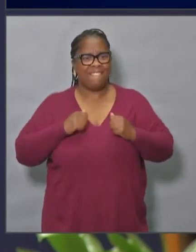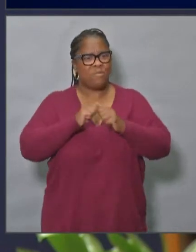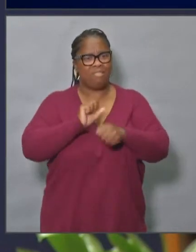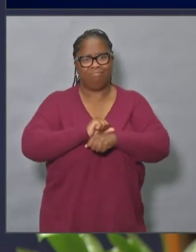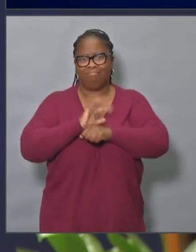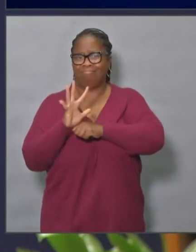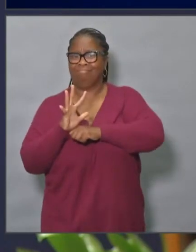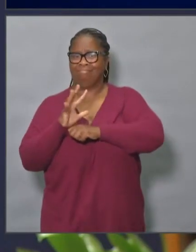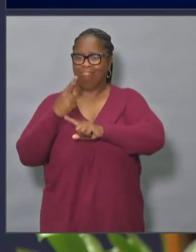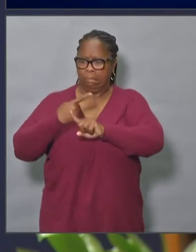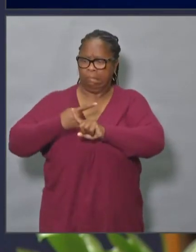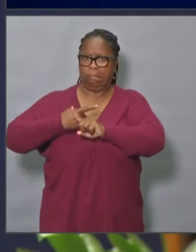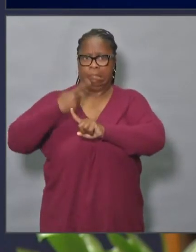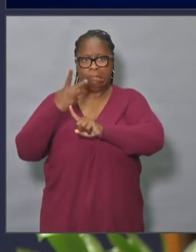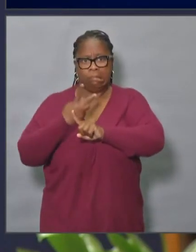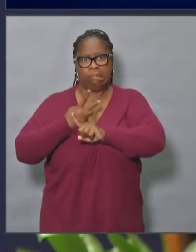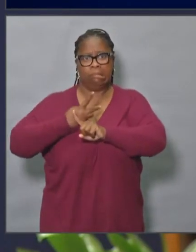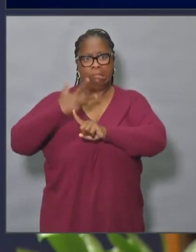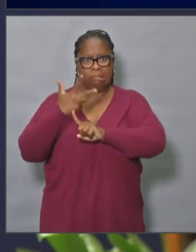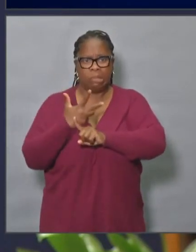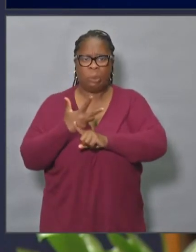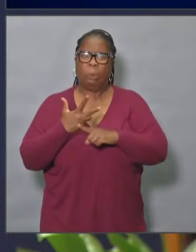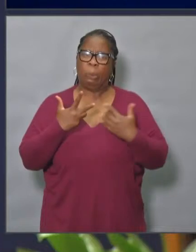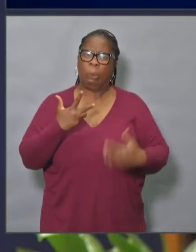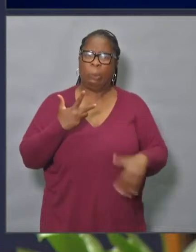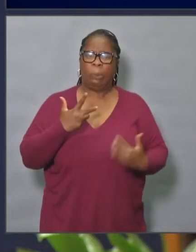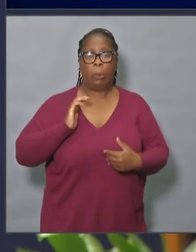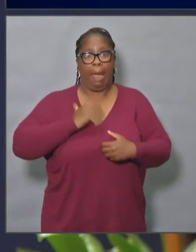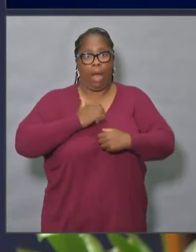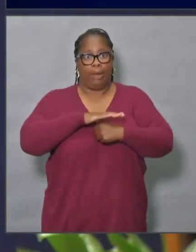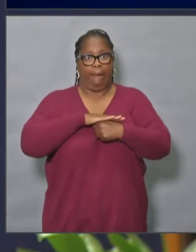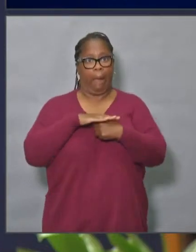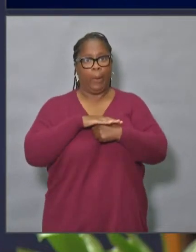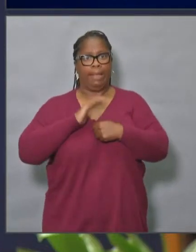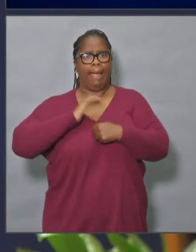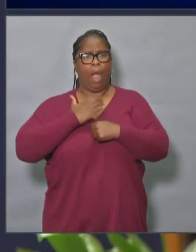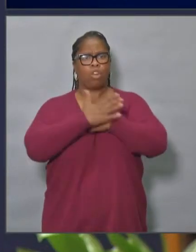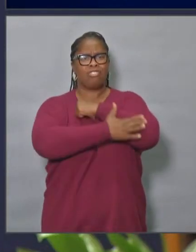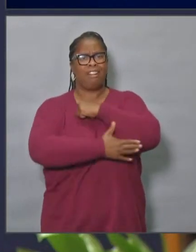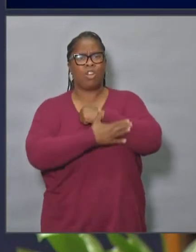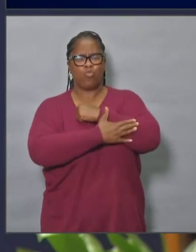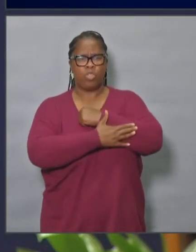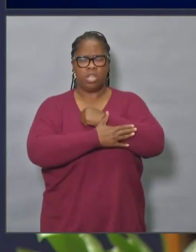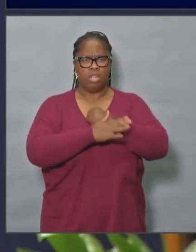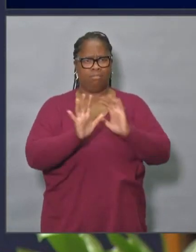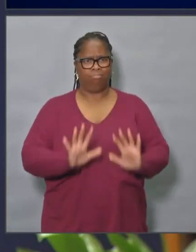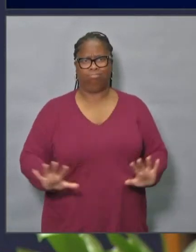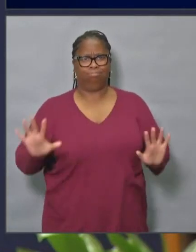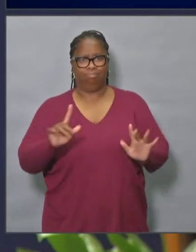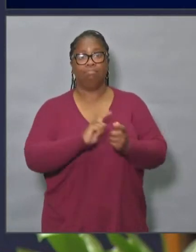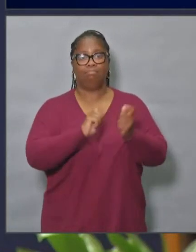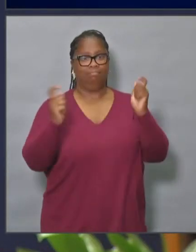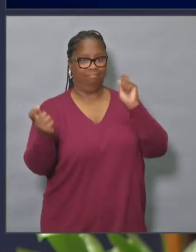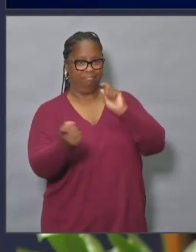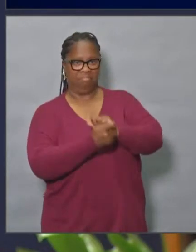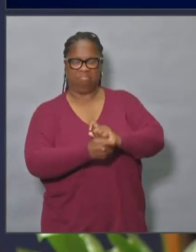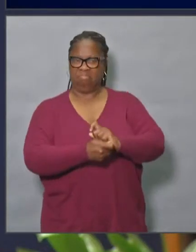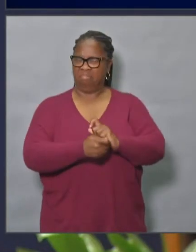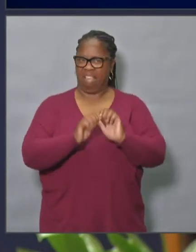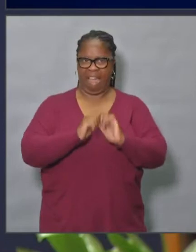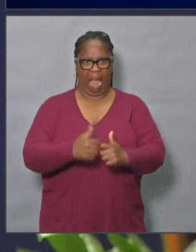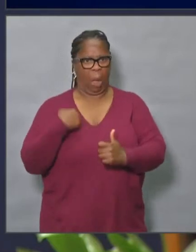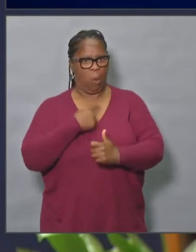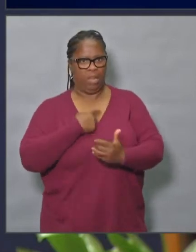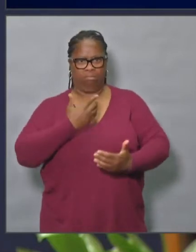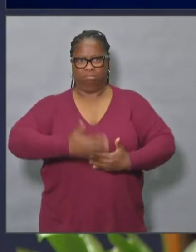for 3 months now. Our county and our country across the board has changed the entire way that we go about living our lives in